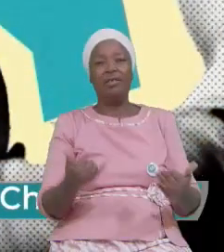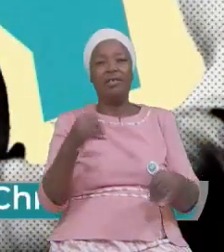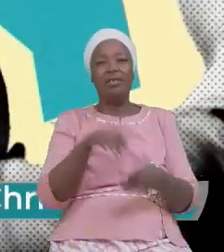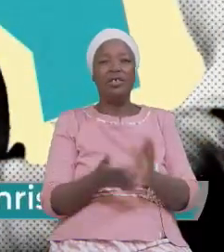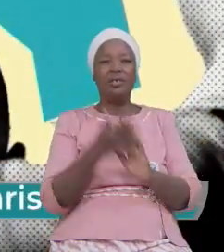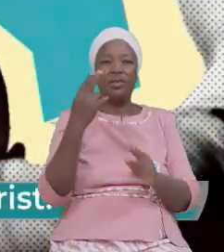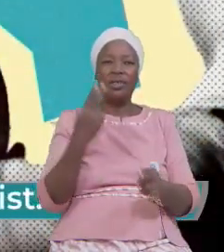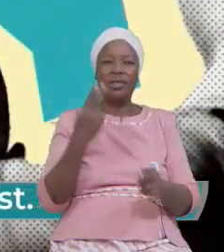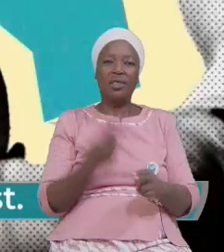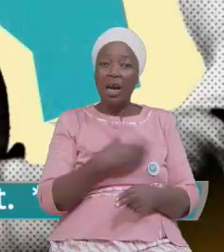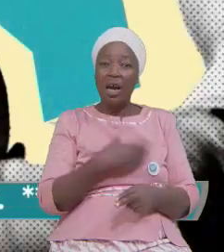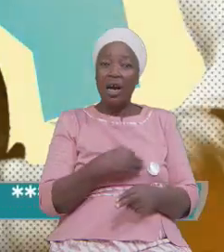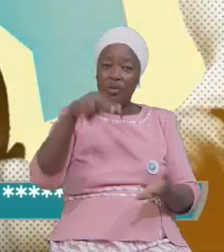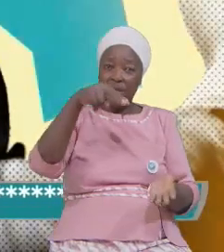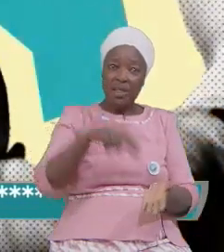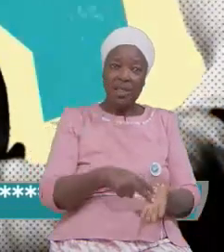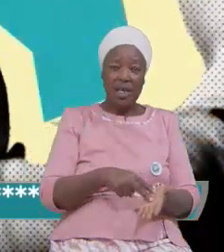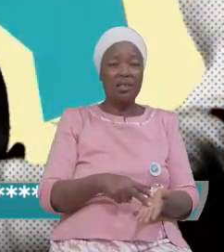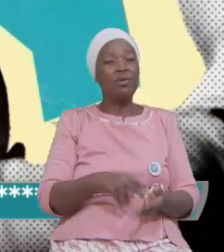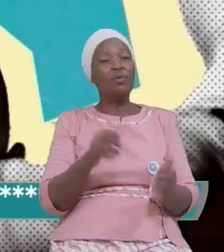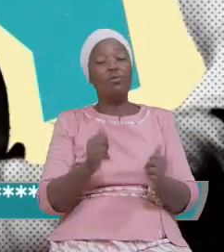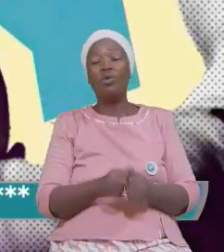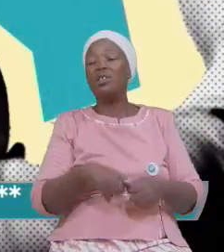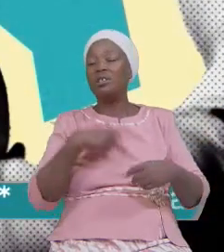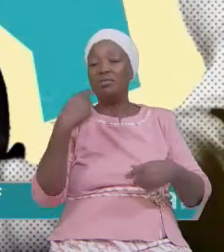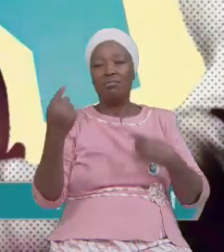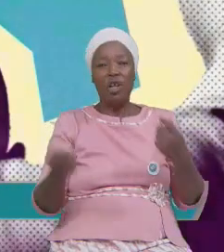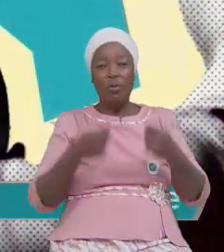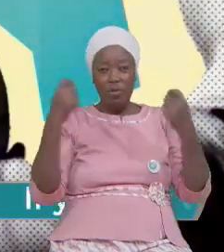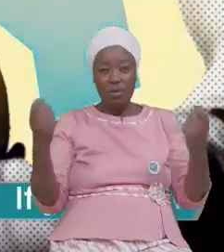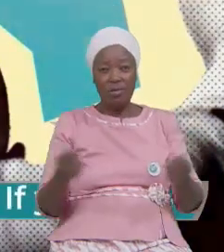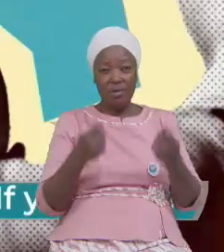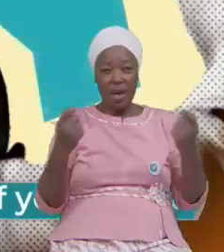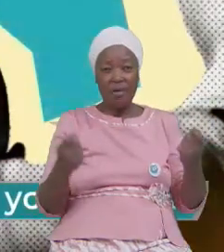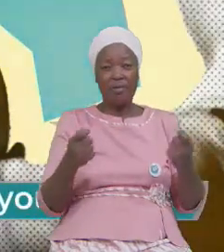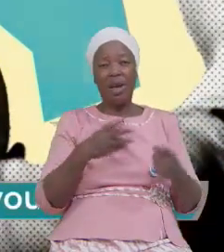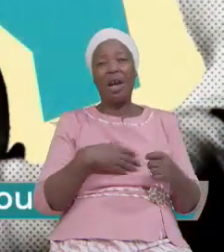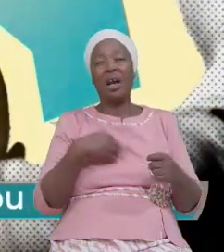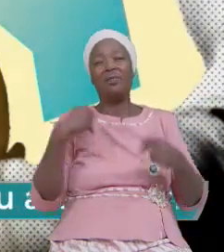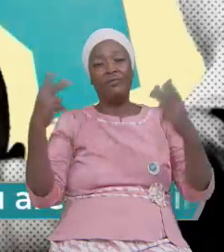And you will rise up triumphantly and go back home rejoicing tonight.